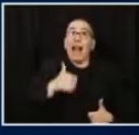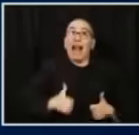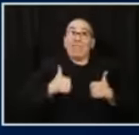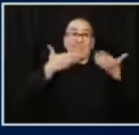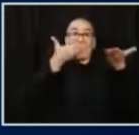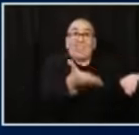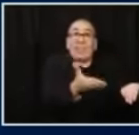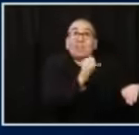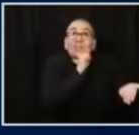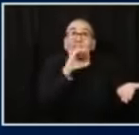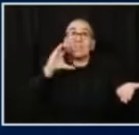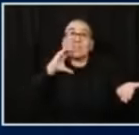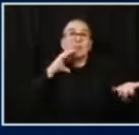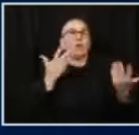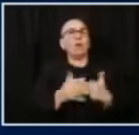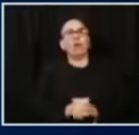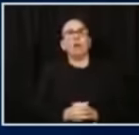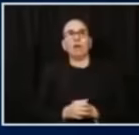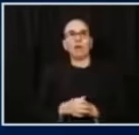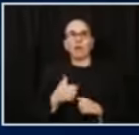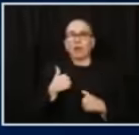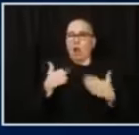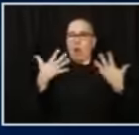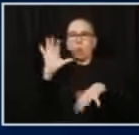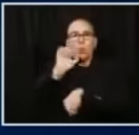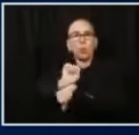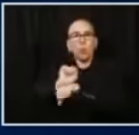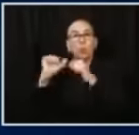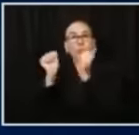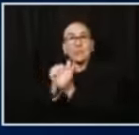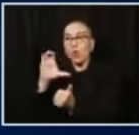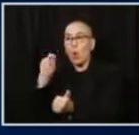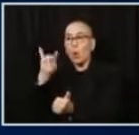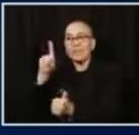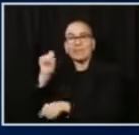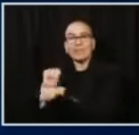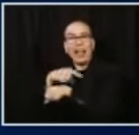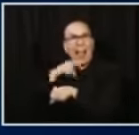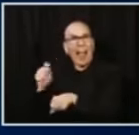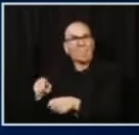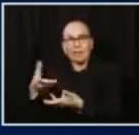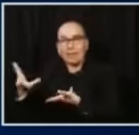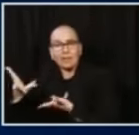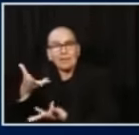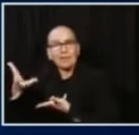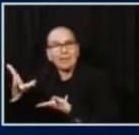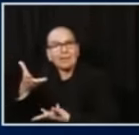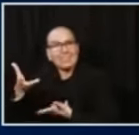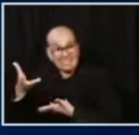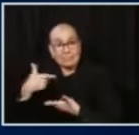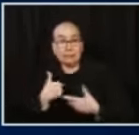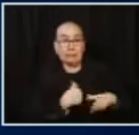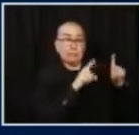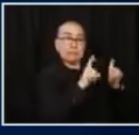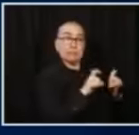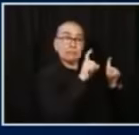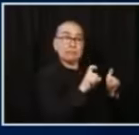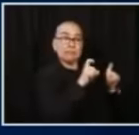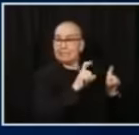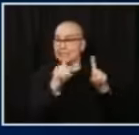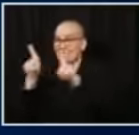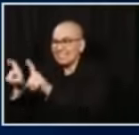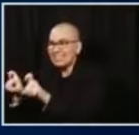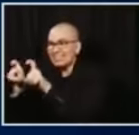services personnel, individuals who are doing testing for COVID, and community vaccinators. And I want to acknowledge that